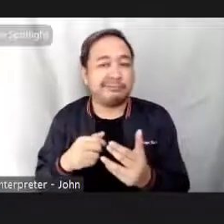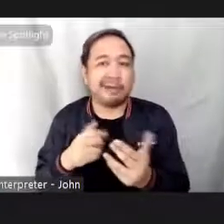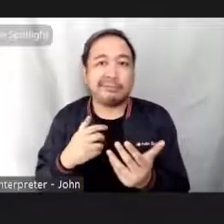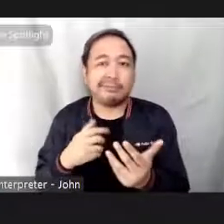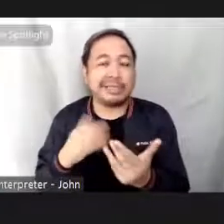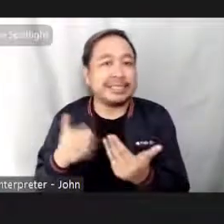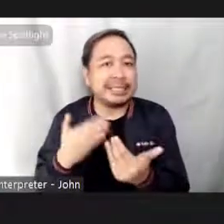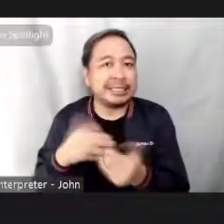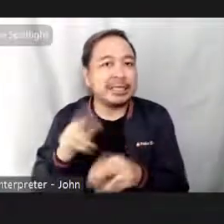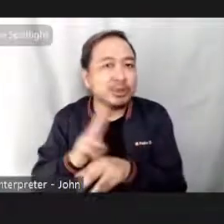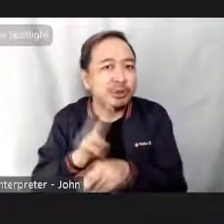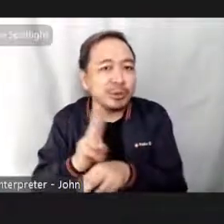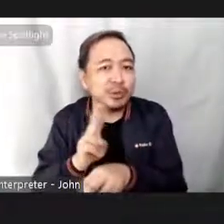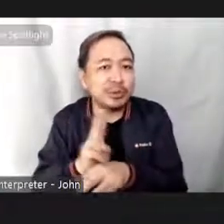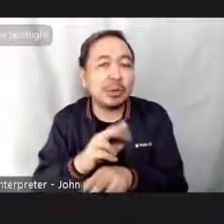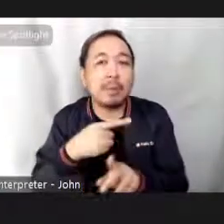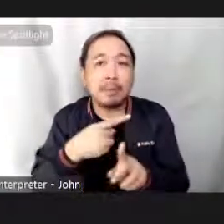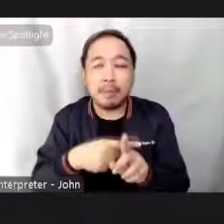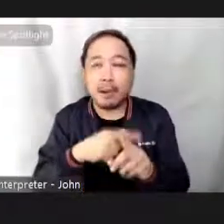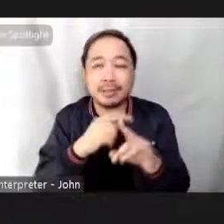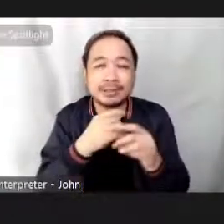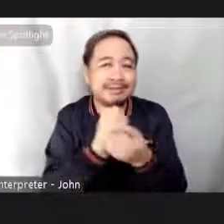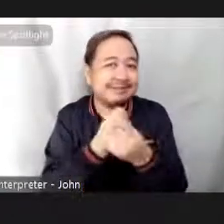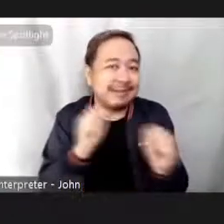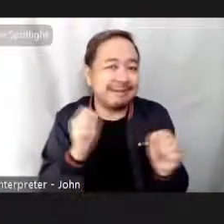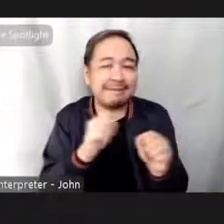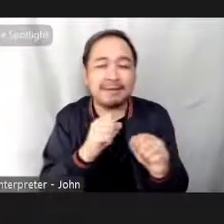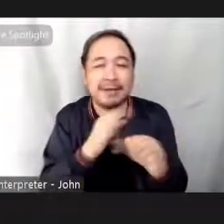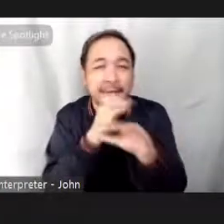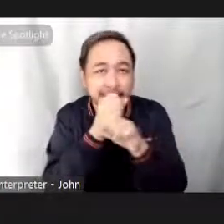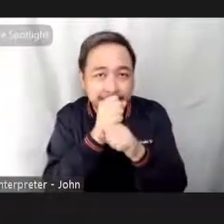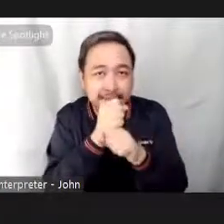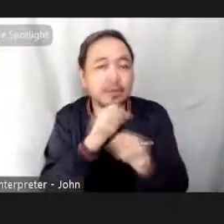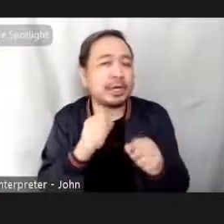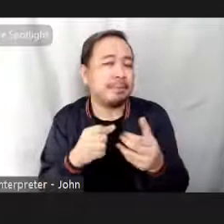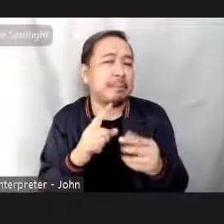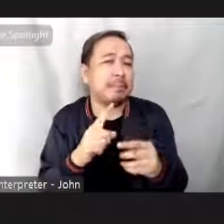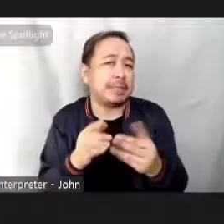are stored safely and can be easily accessed.